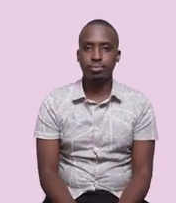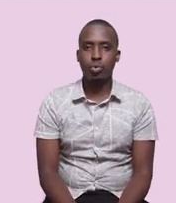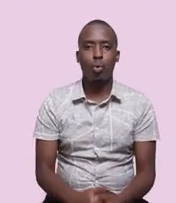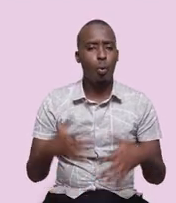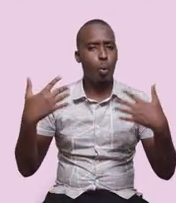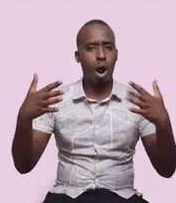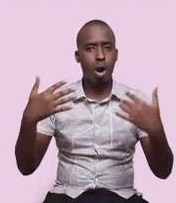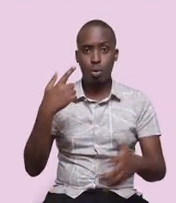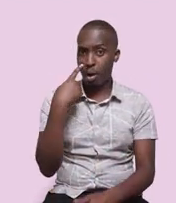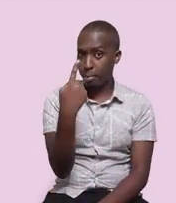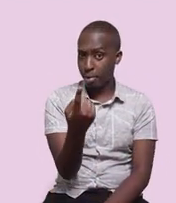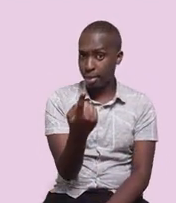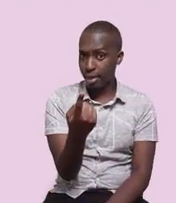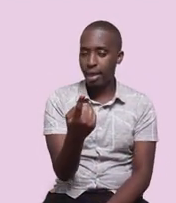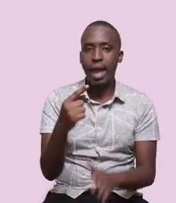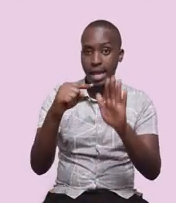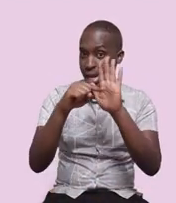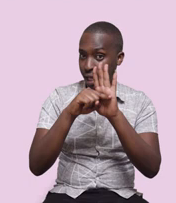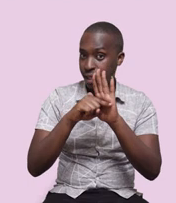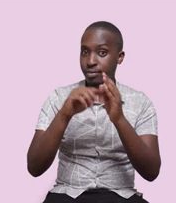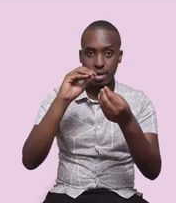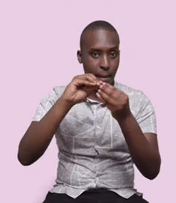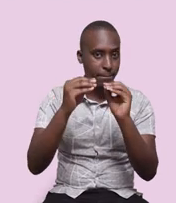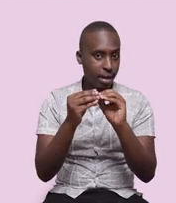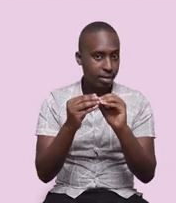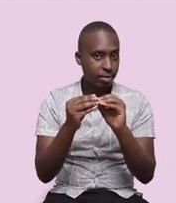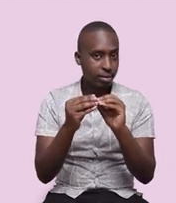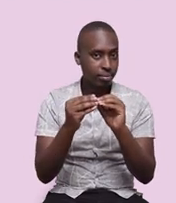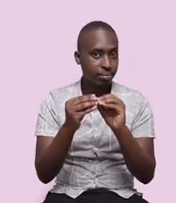Wow, have you seen? Negative numbers,